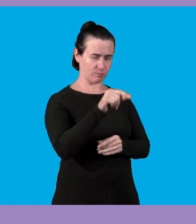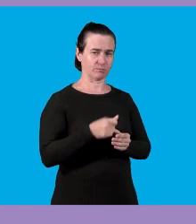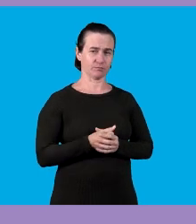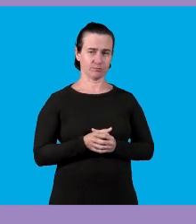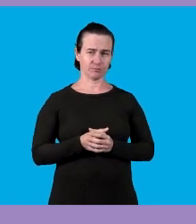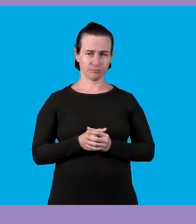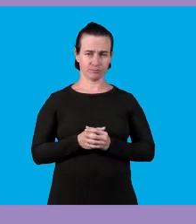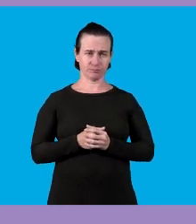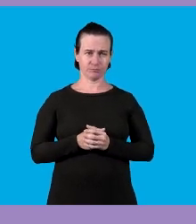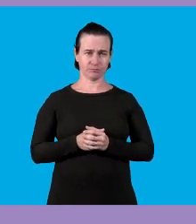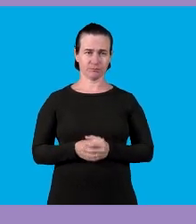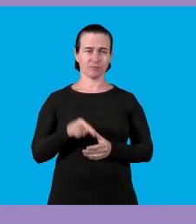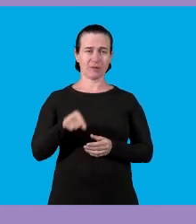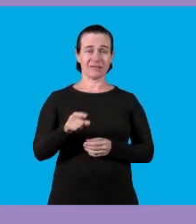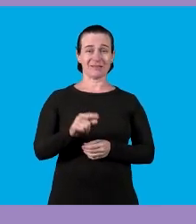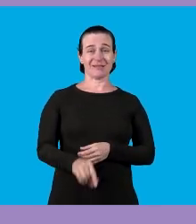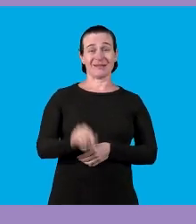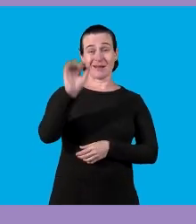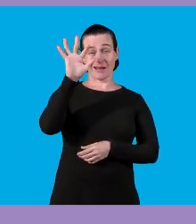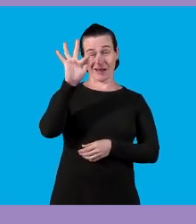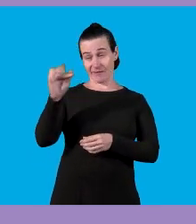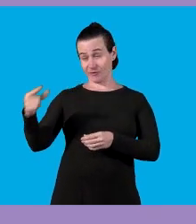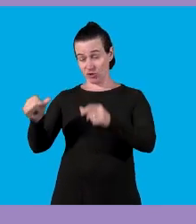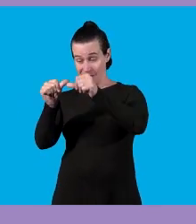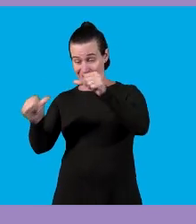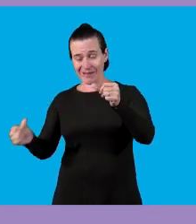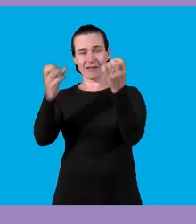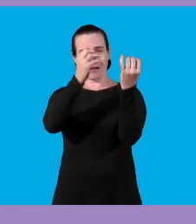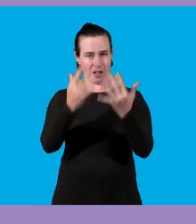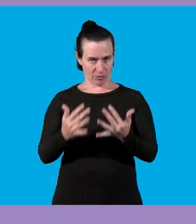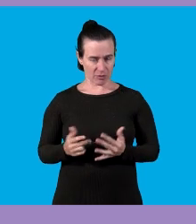7 centimeters. Calculate the length of FG.